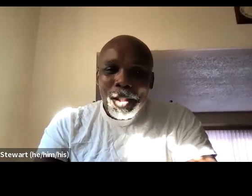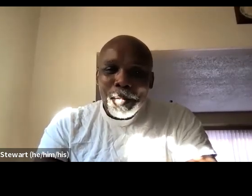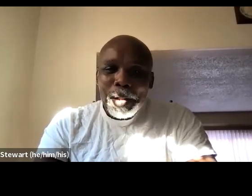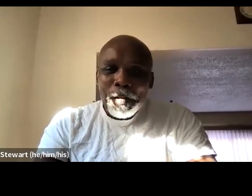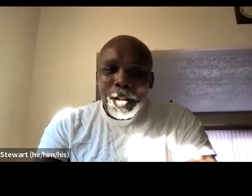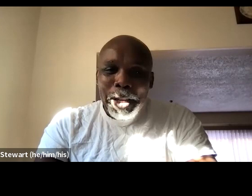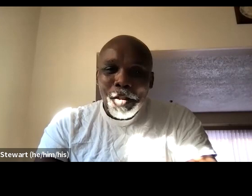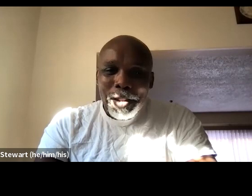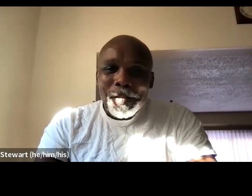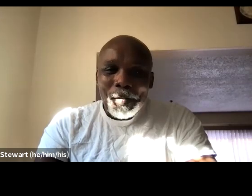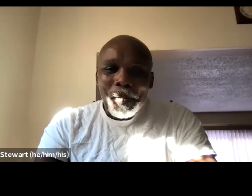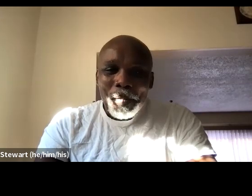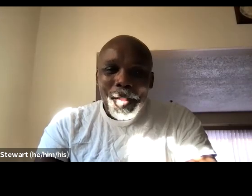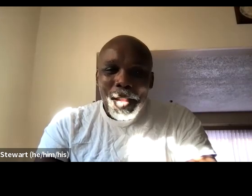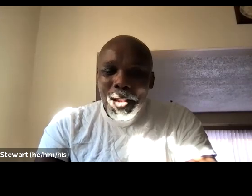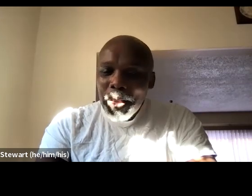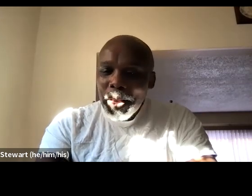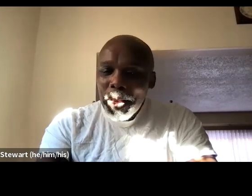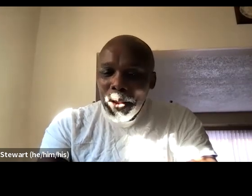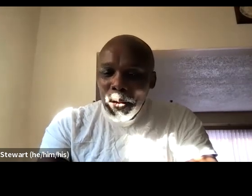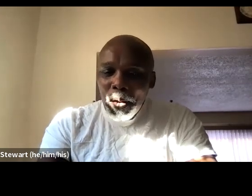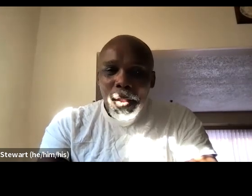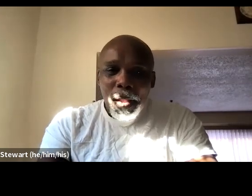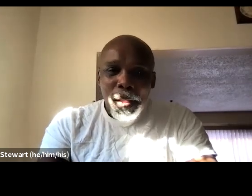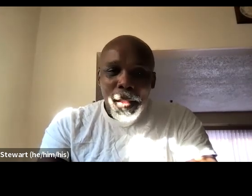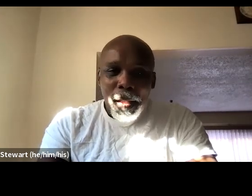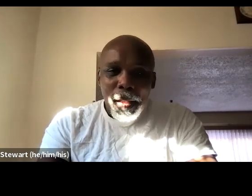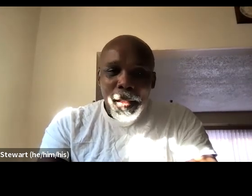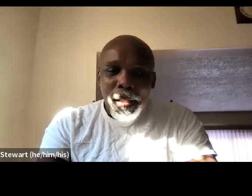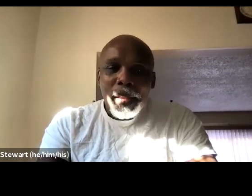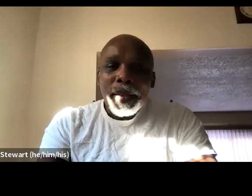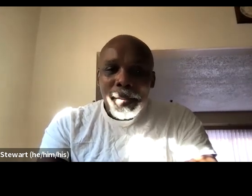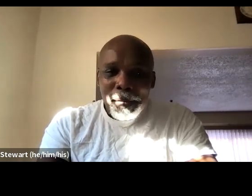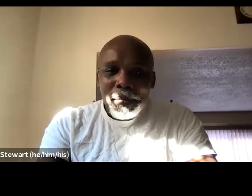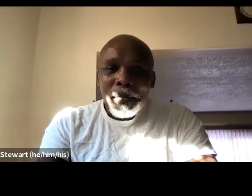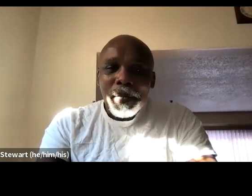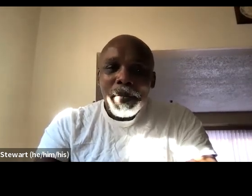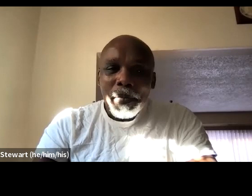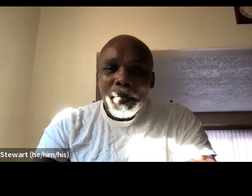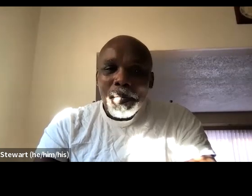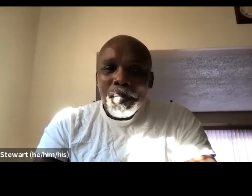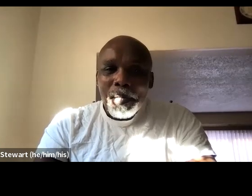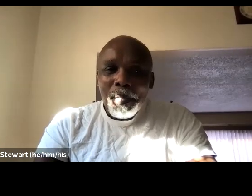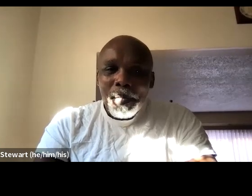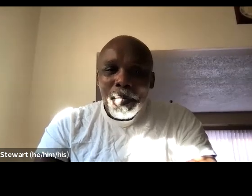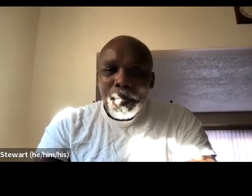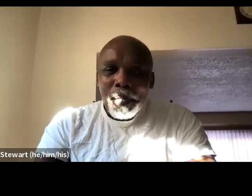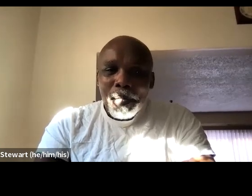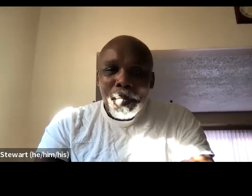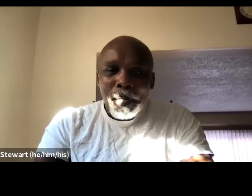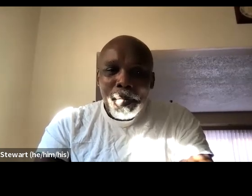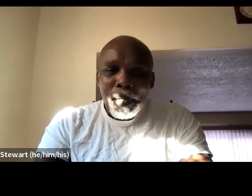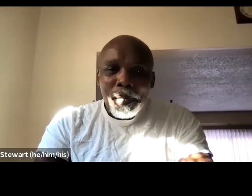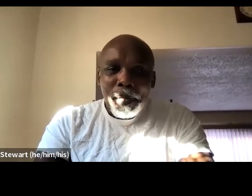Yeah, people invest, but it's also you assign a value to a workshop that where they say there's a nice little point where people